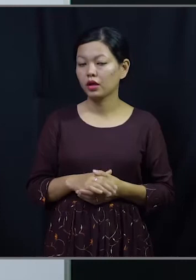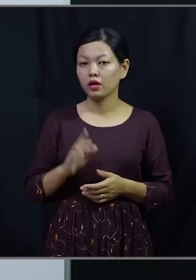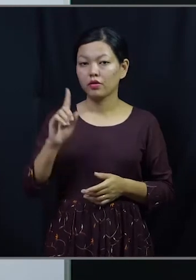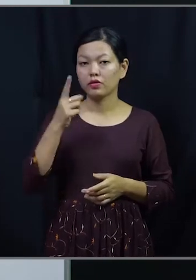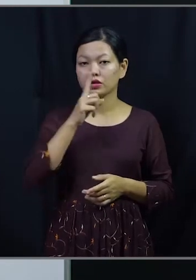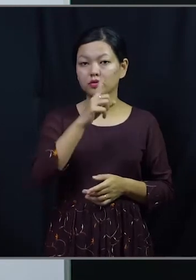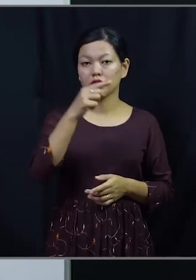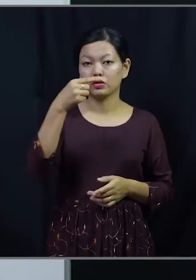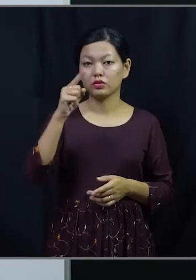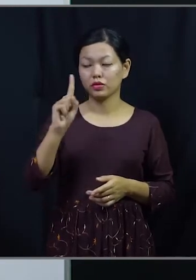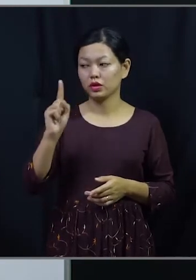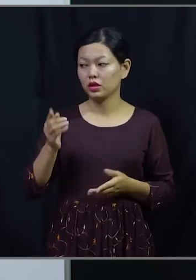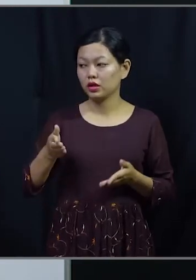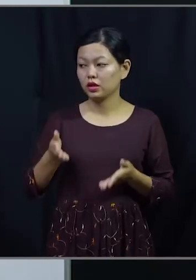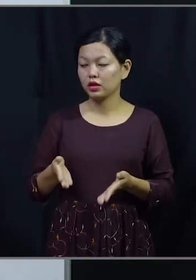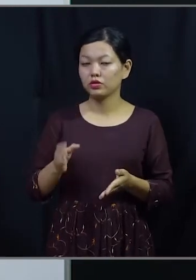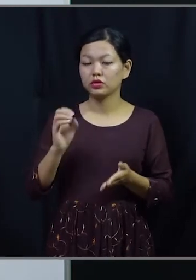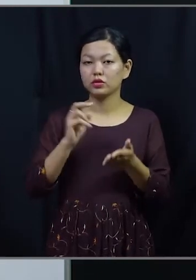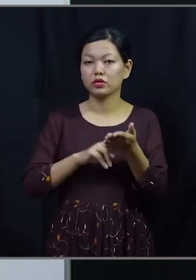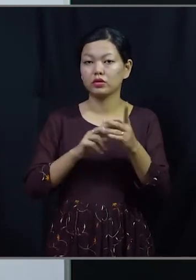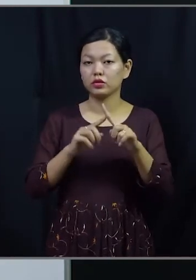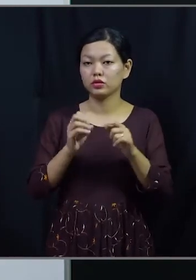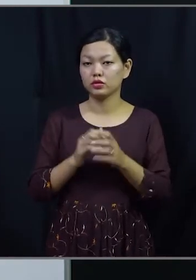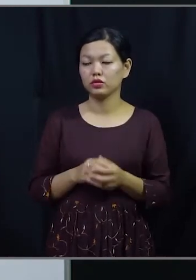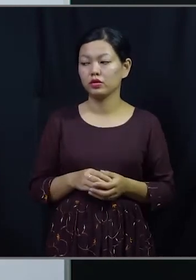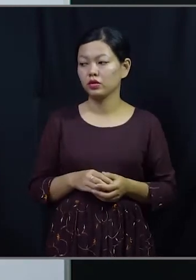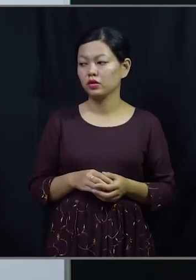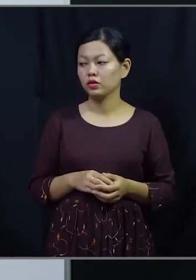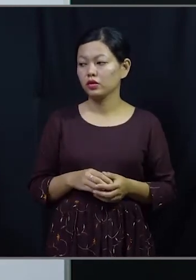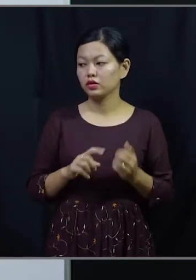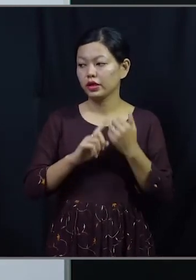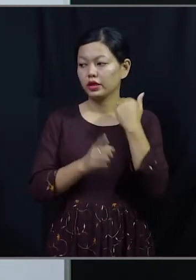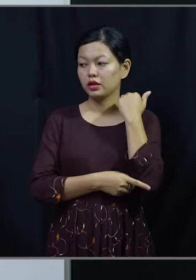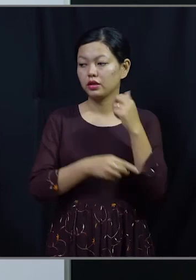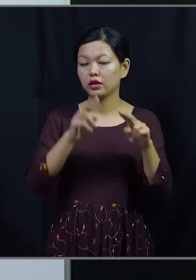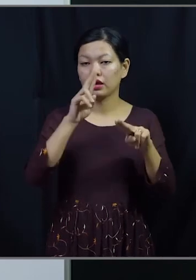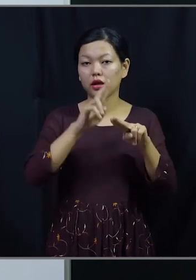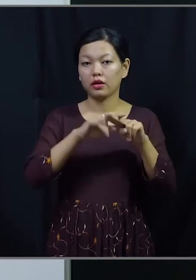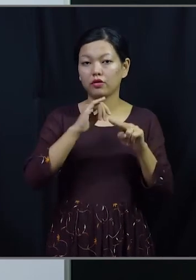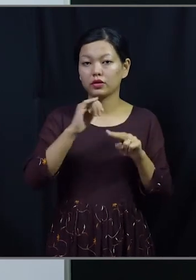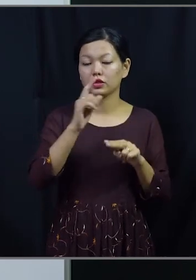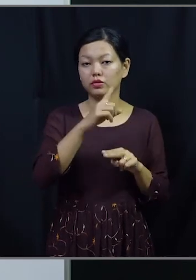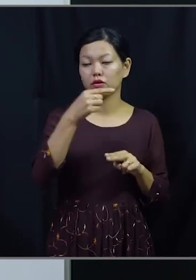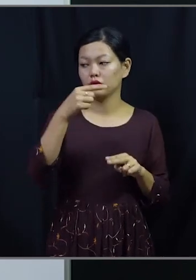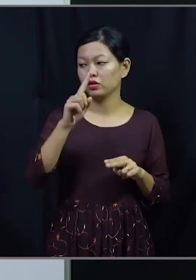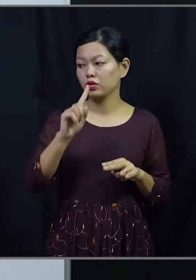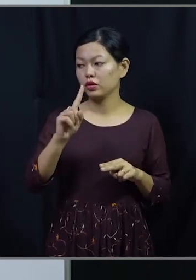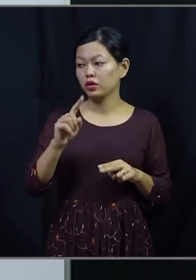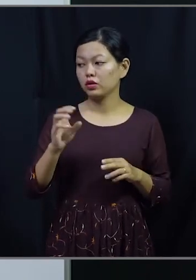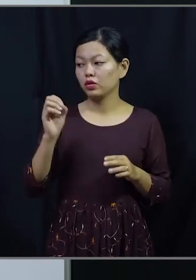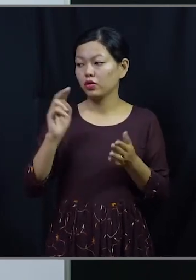1 and onto. Therefore, f is 1 to 1 and onto. Therefore, f